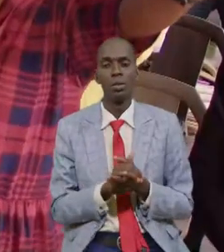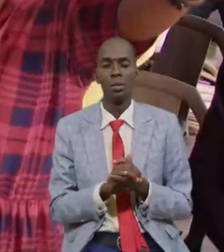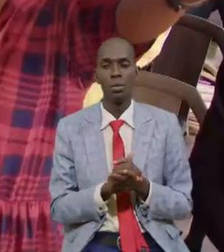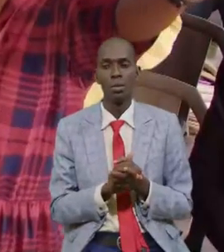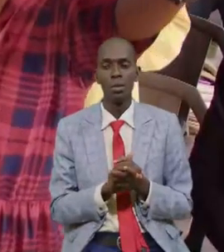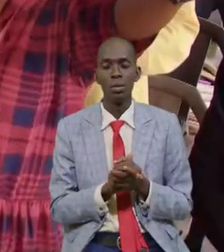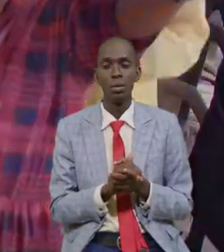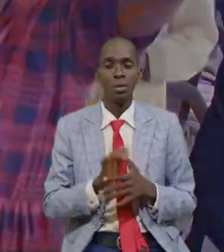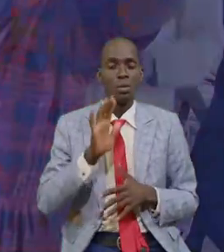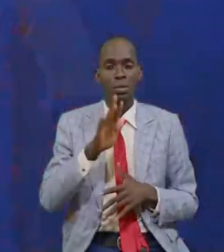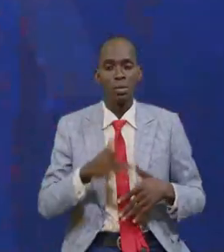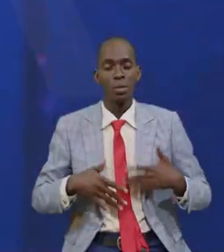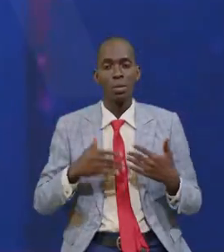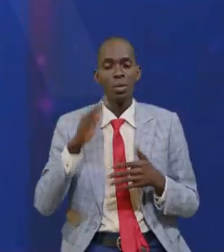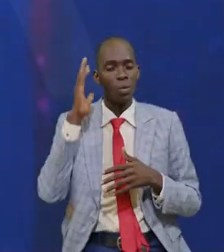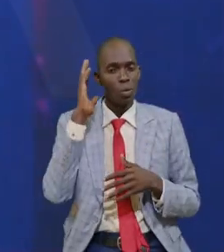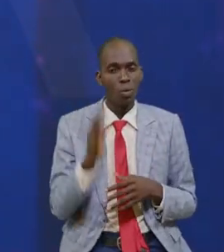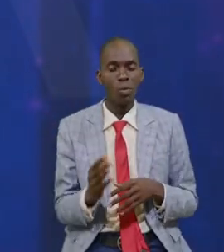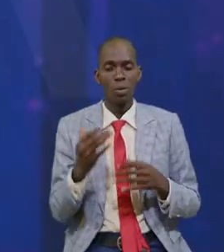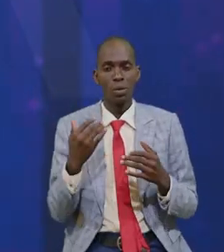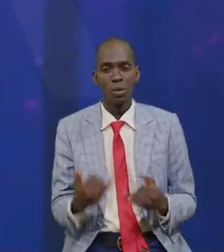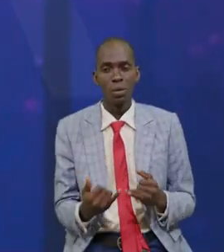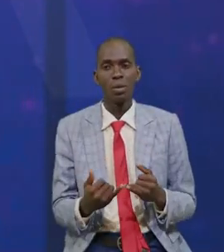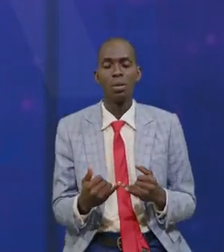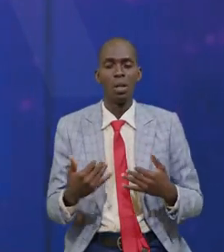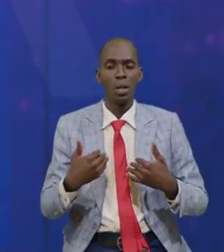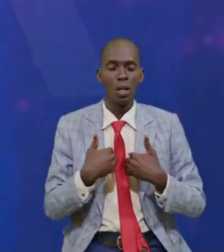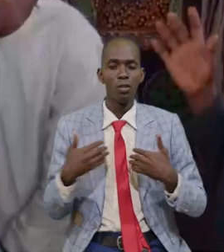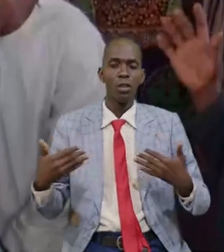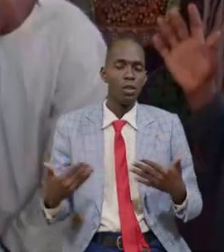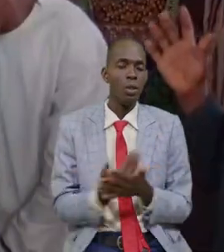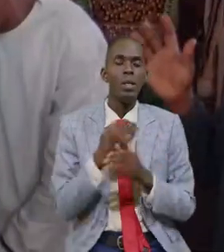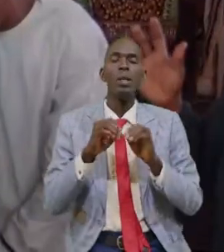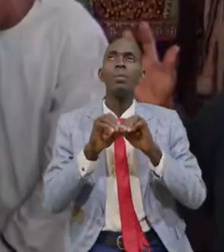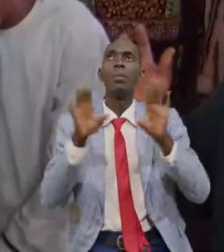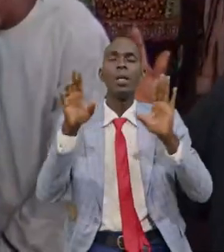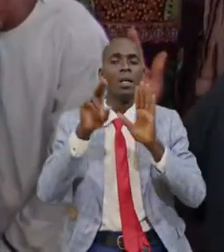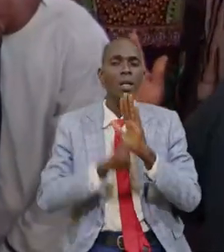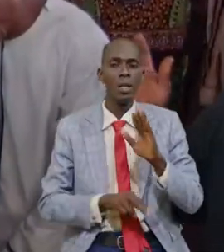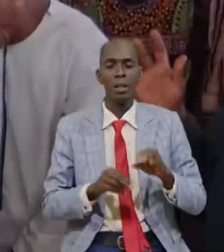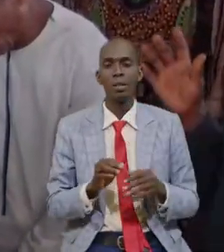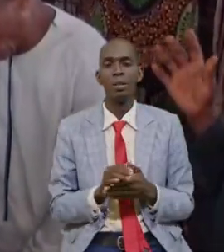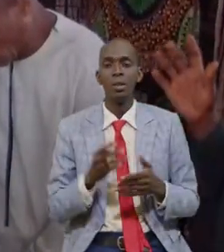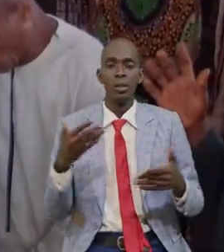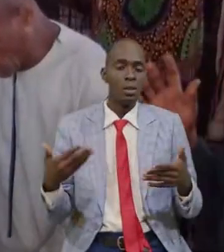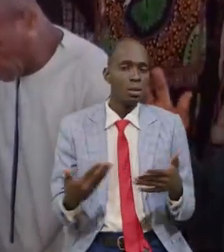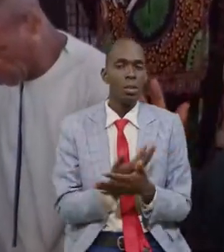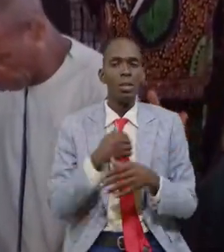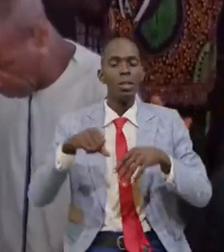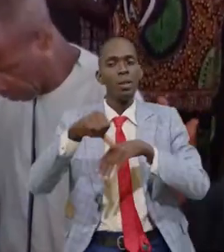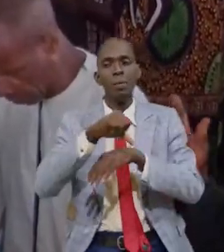Your life will take on new brightness, new